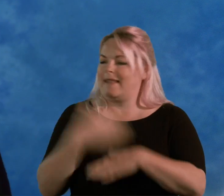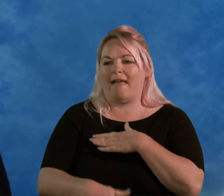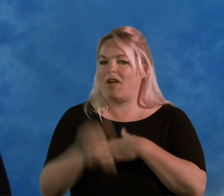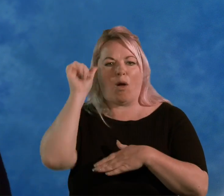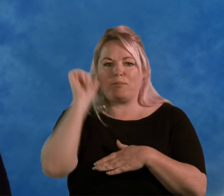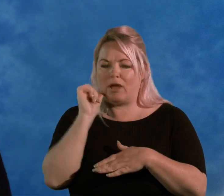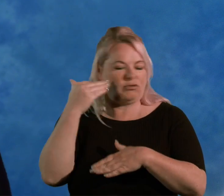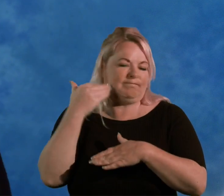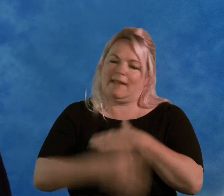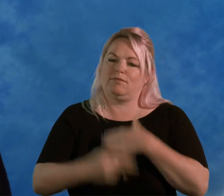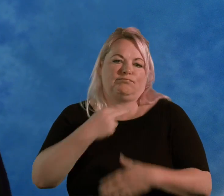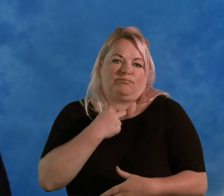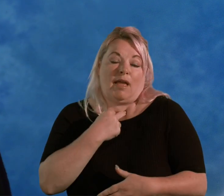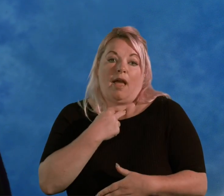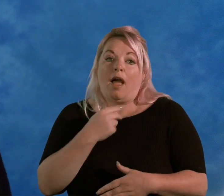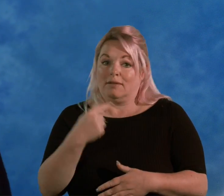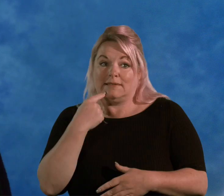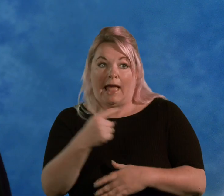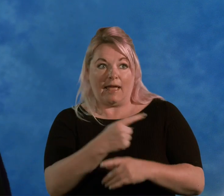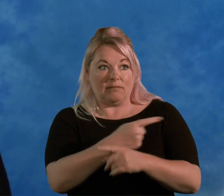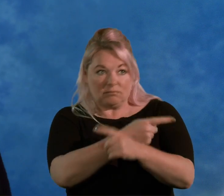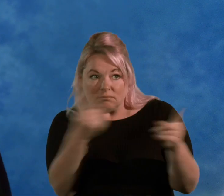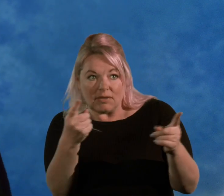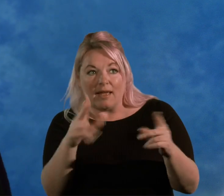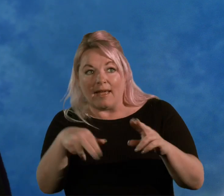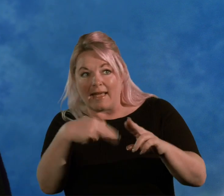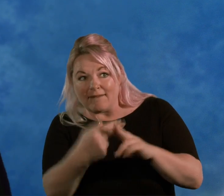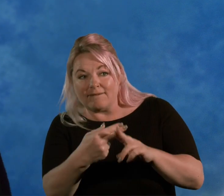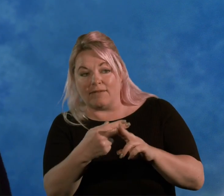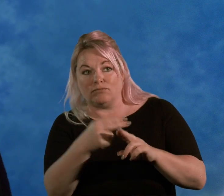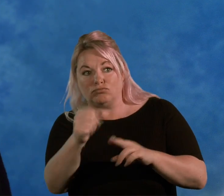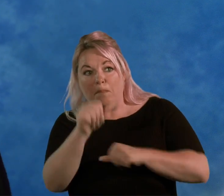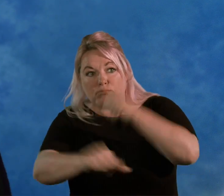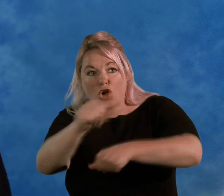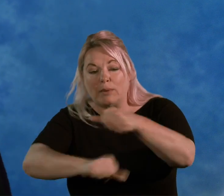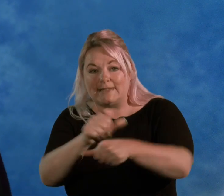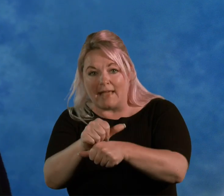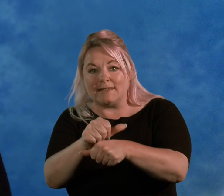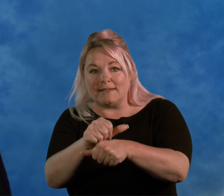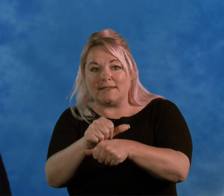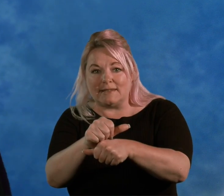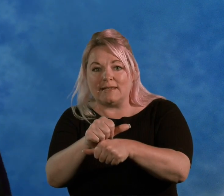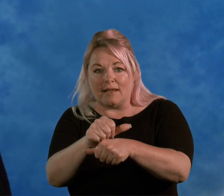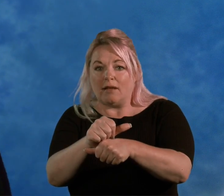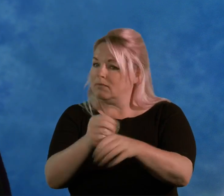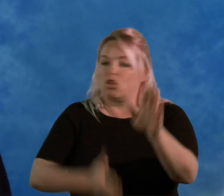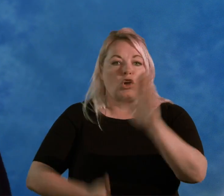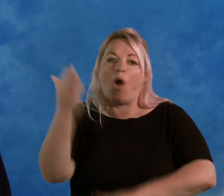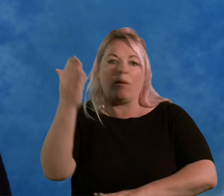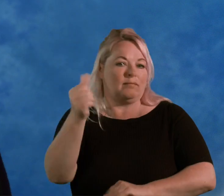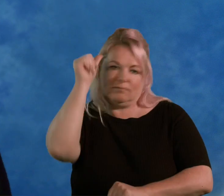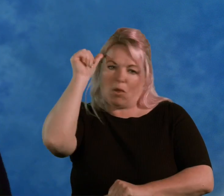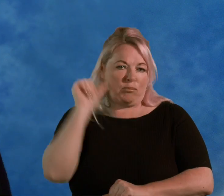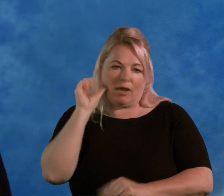having the operation. And I would urge anyone going through the process to go for